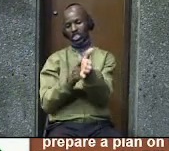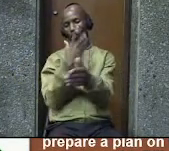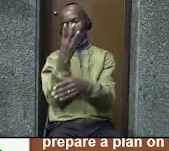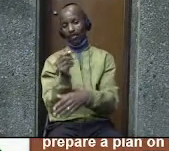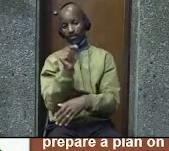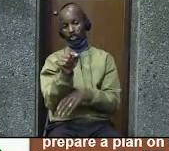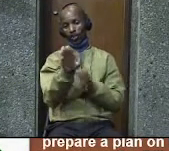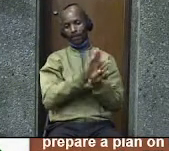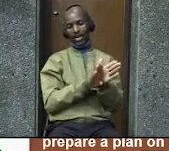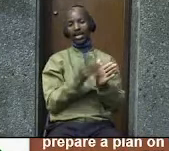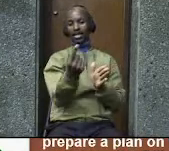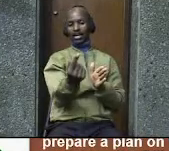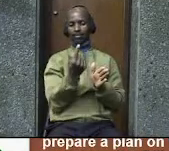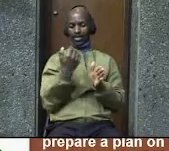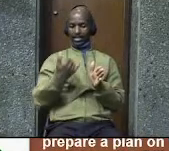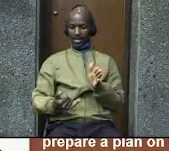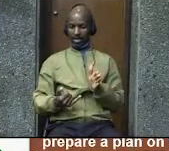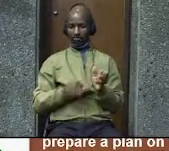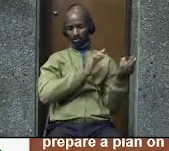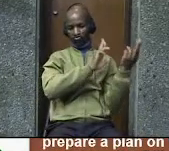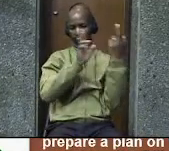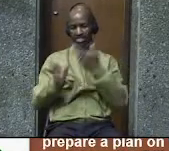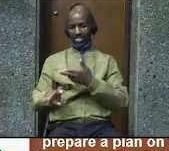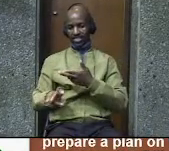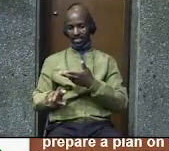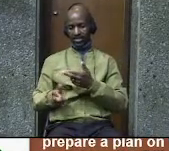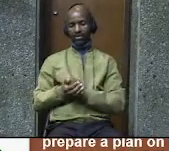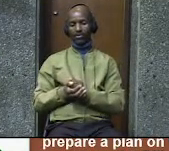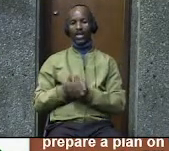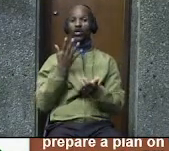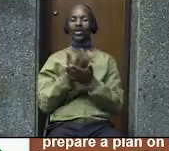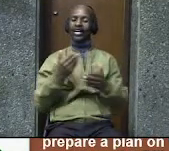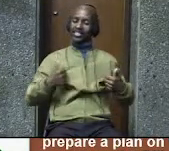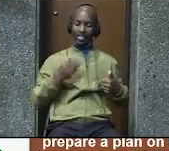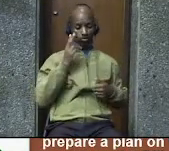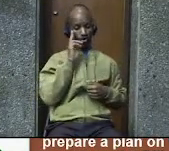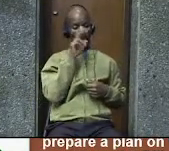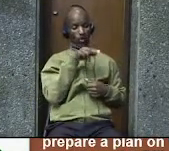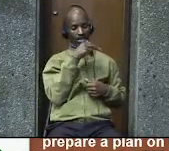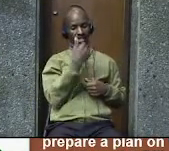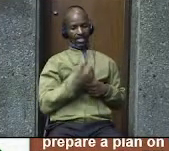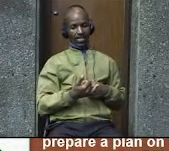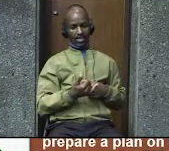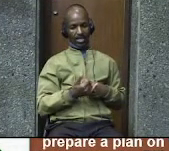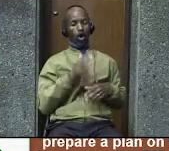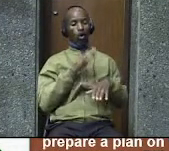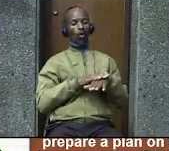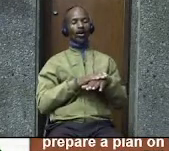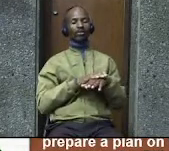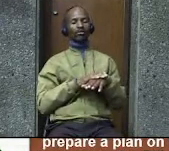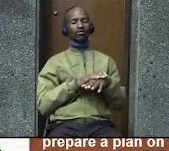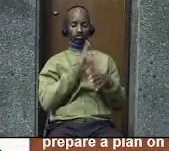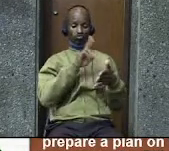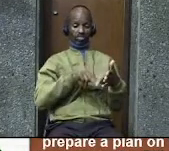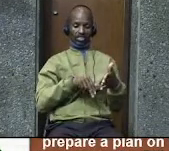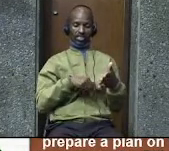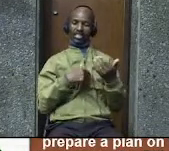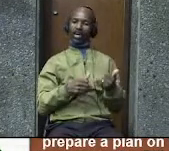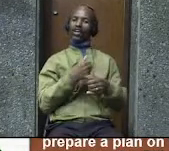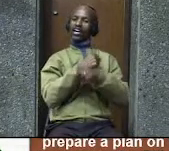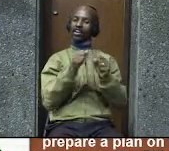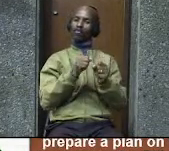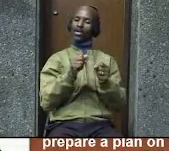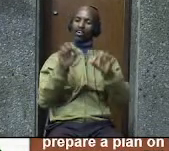this bill coming up, get ready. You can start looking up on it, reading up on it. It hasn't